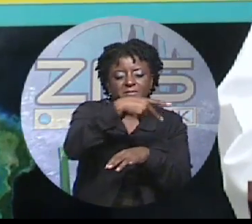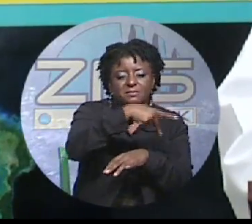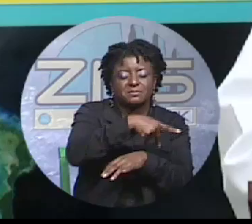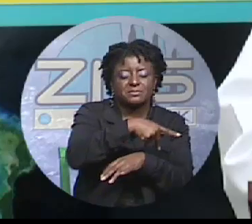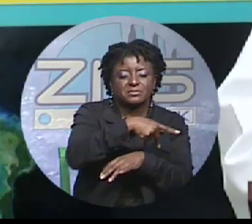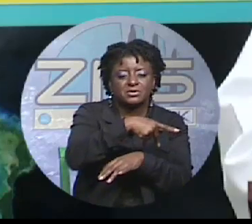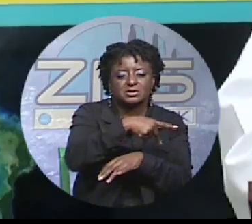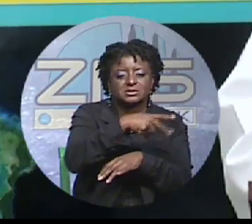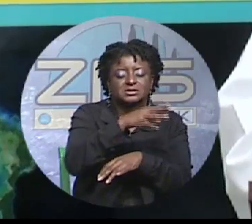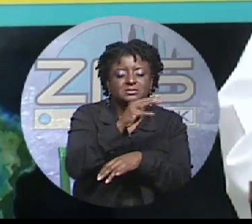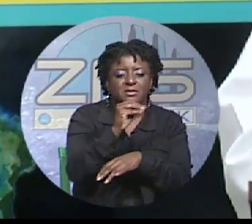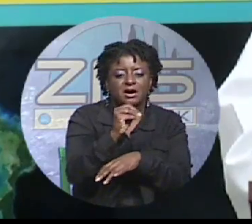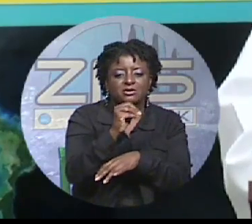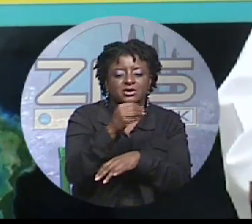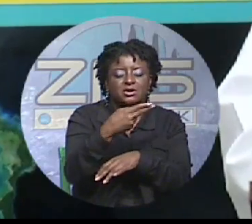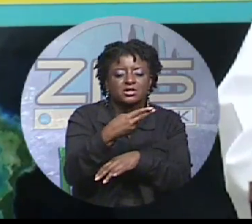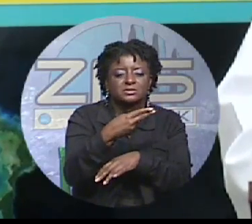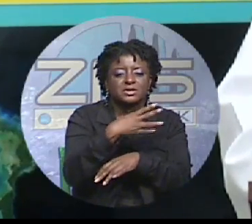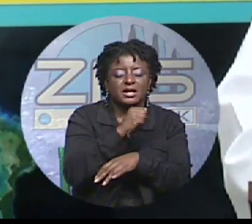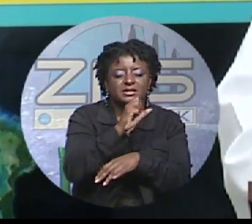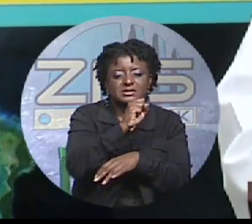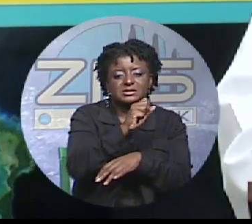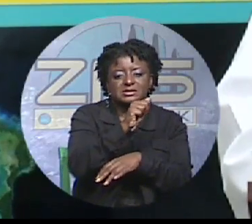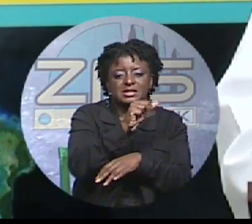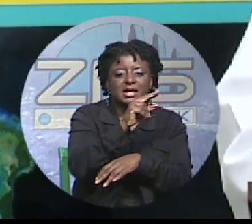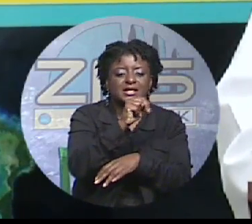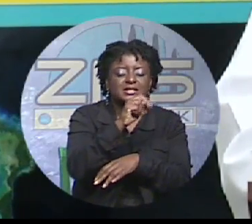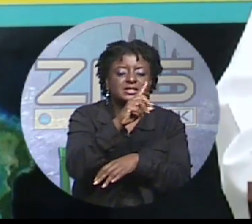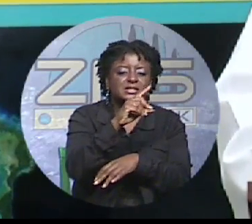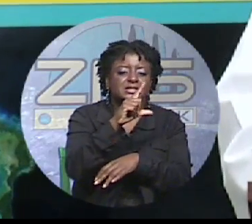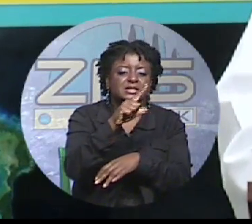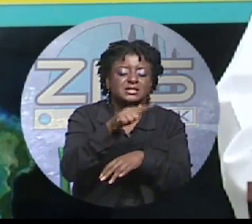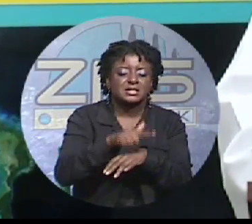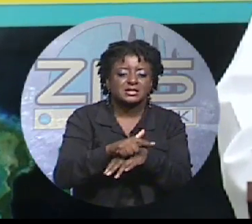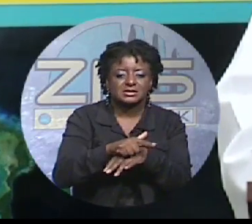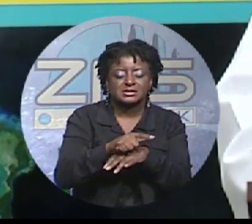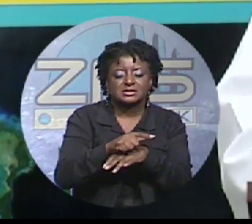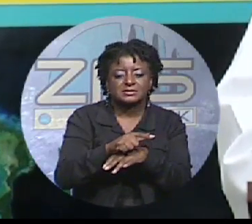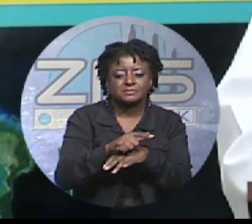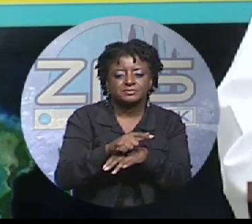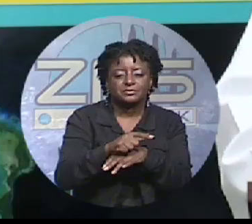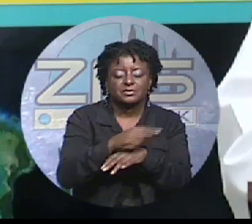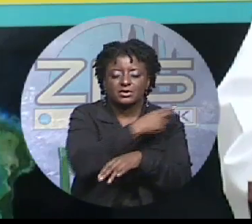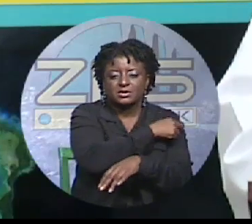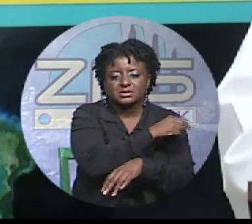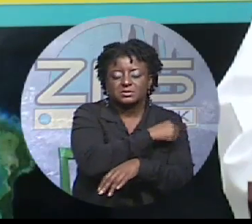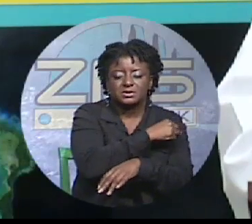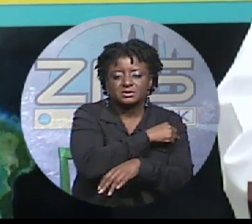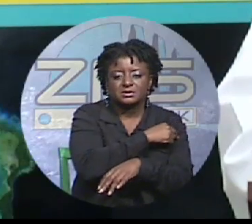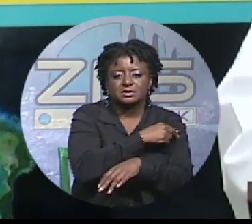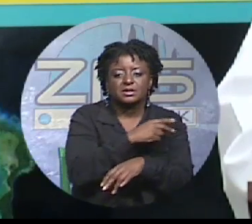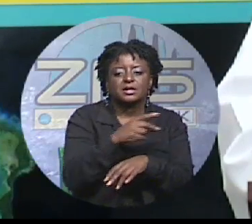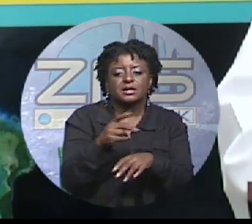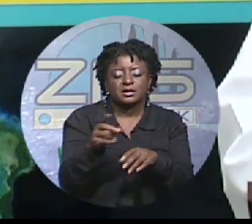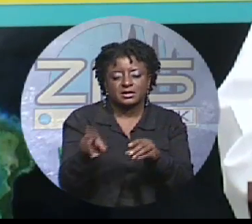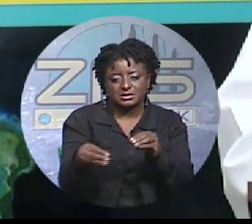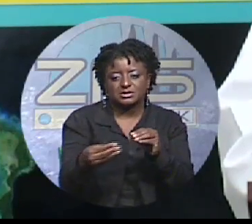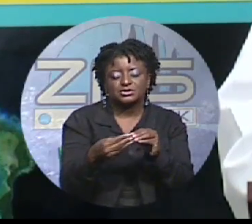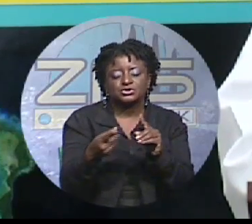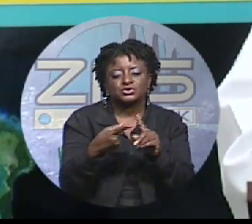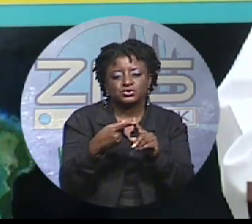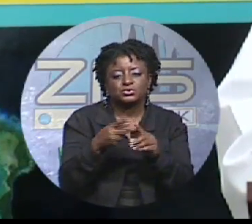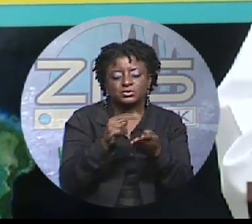and the Sutherland's Rehabilitation Center. And so, in addition to pharmaceutical supplies, medical supplies, we also